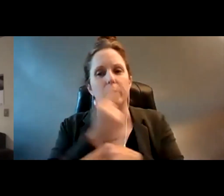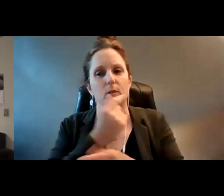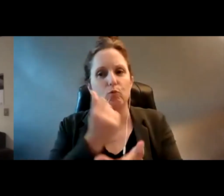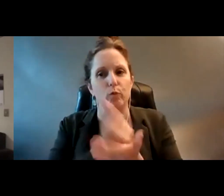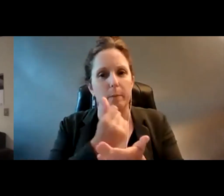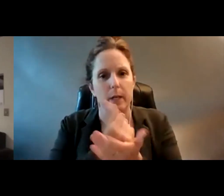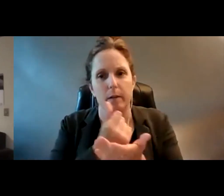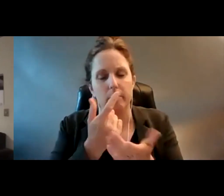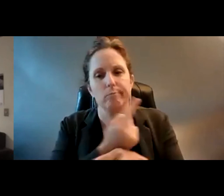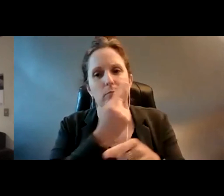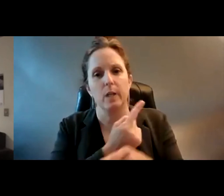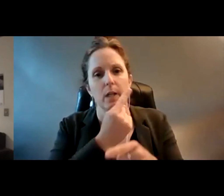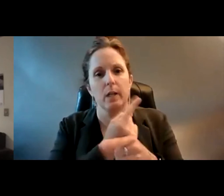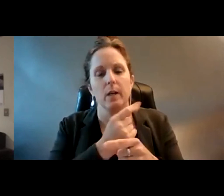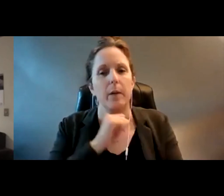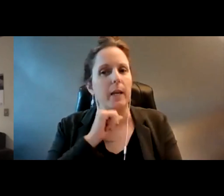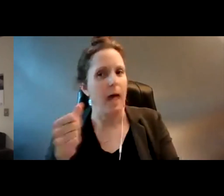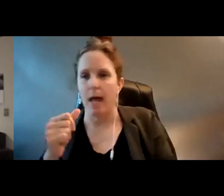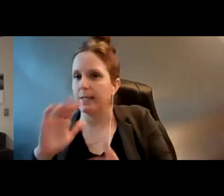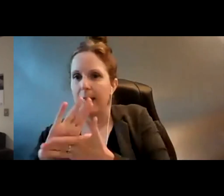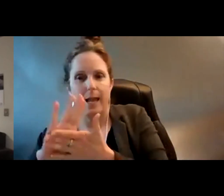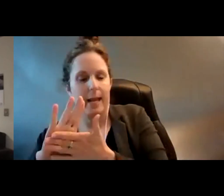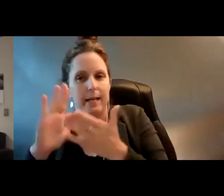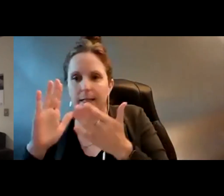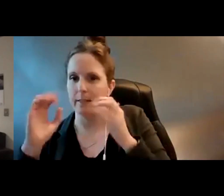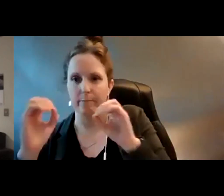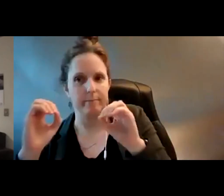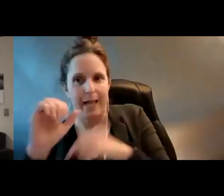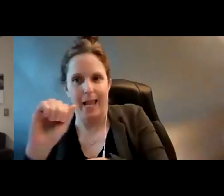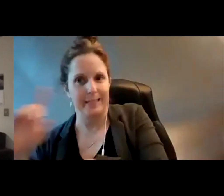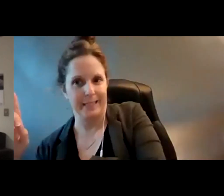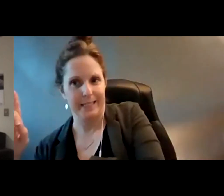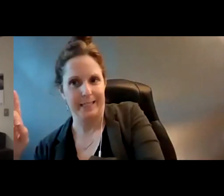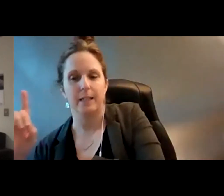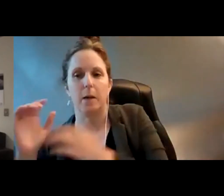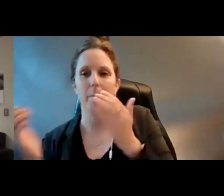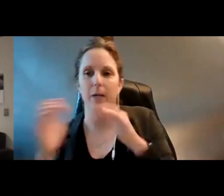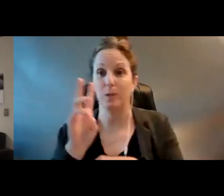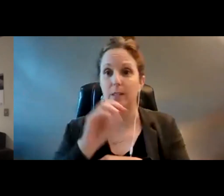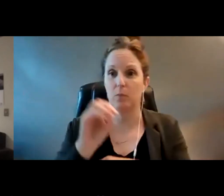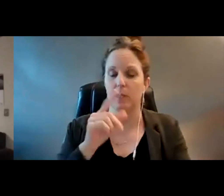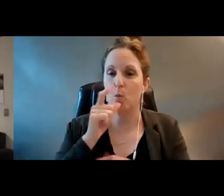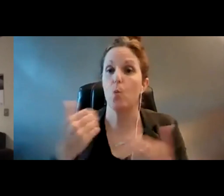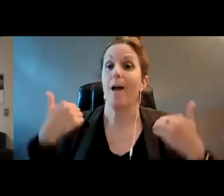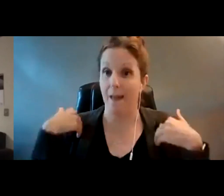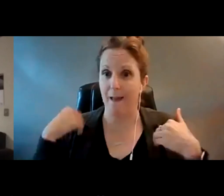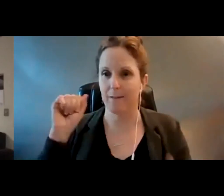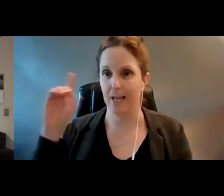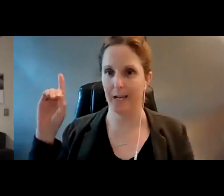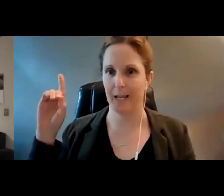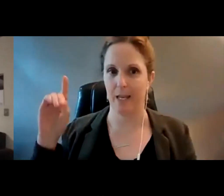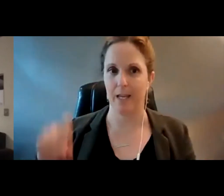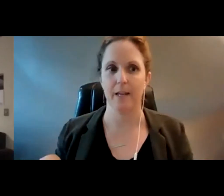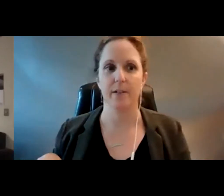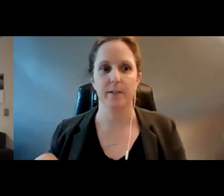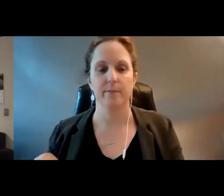how Dr. Eden understands the abstinence rate that seems to be much higher among those with treatment as usual who did not